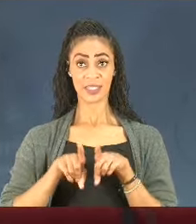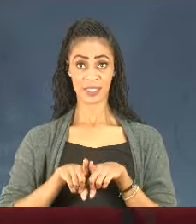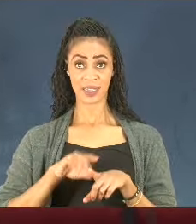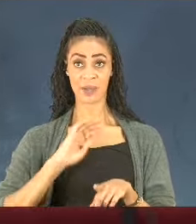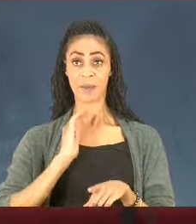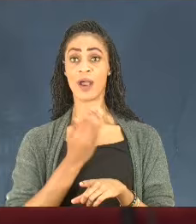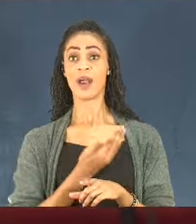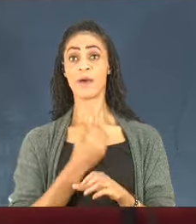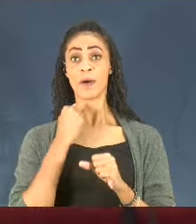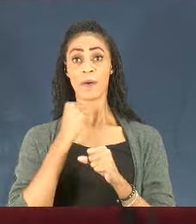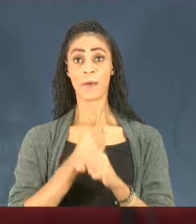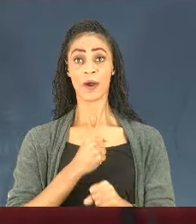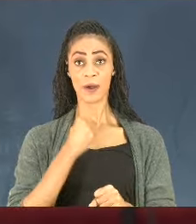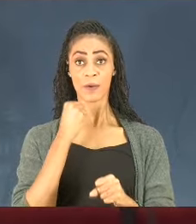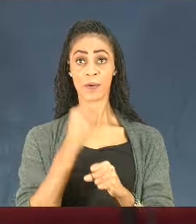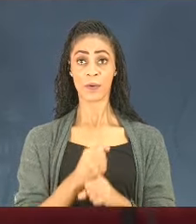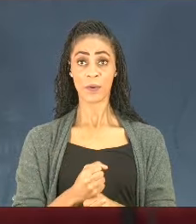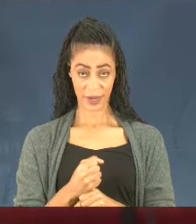is missional.